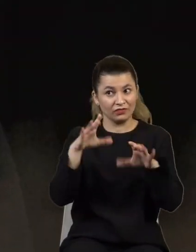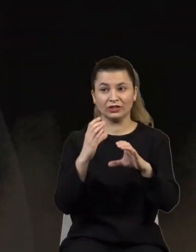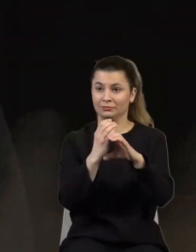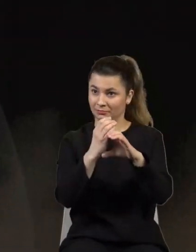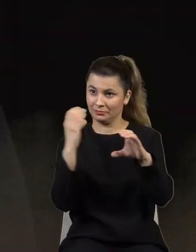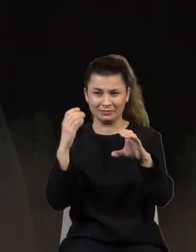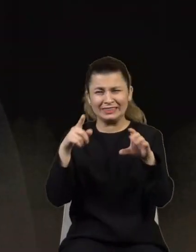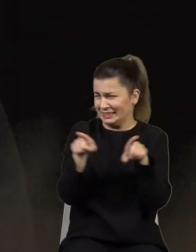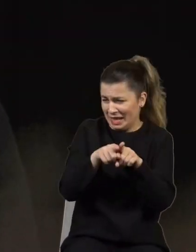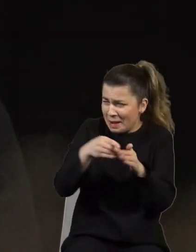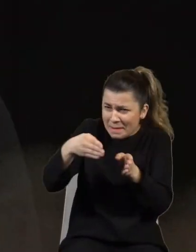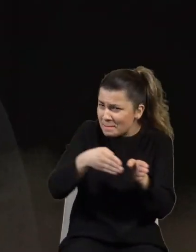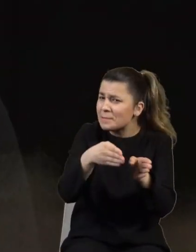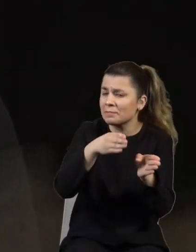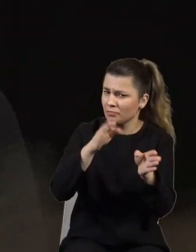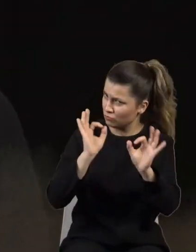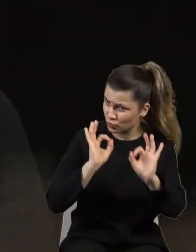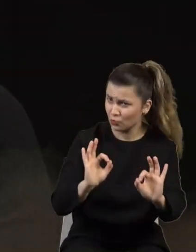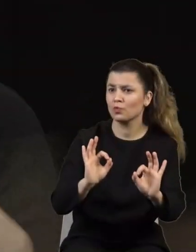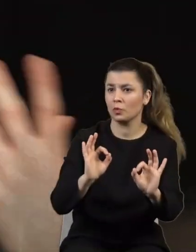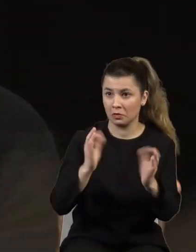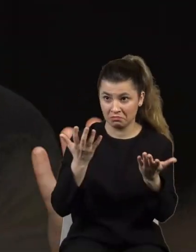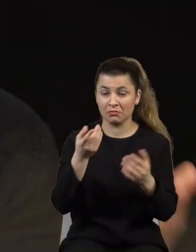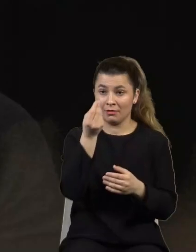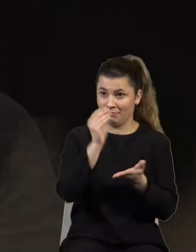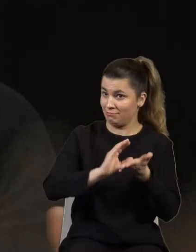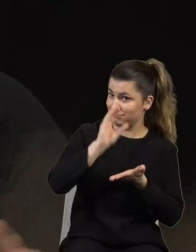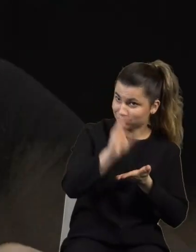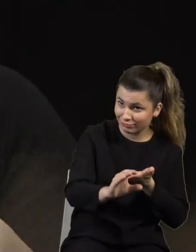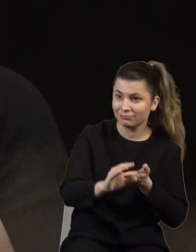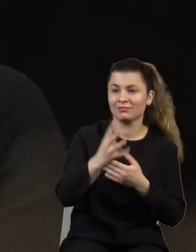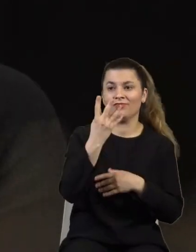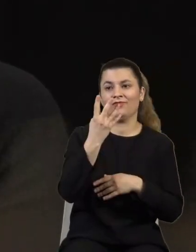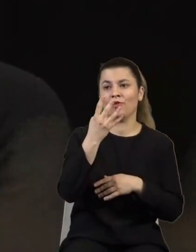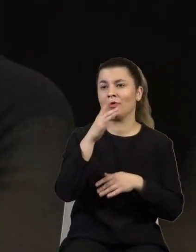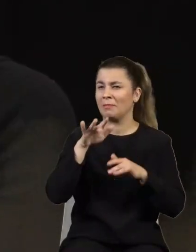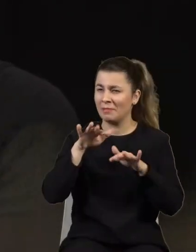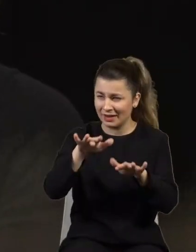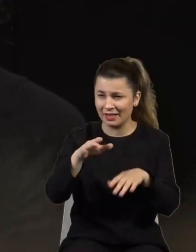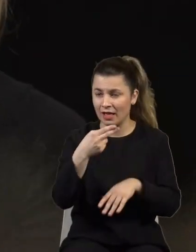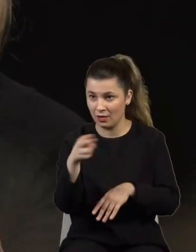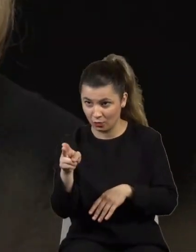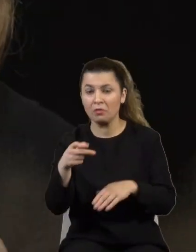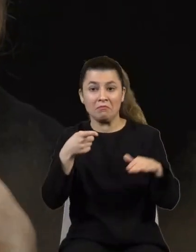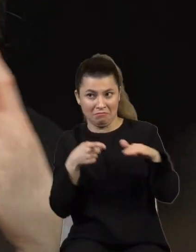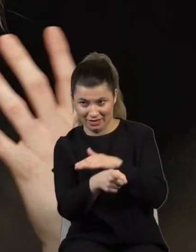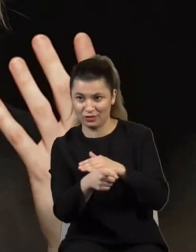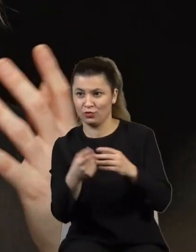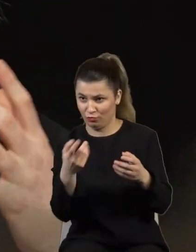upon the introduction of a congestion tax, which in the end did not happen. So we would say for the future of